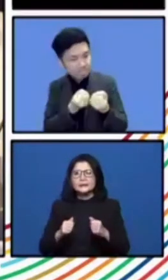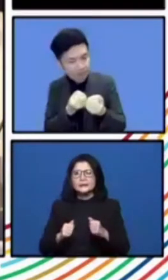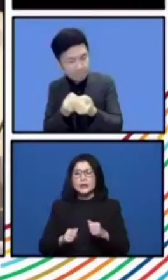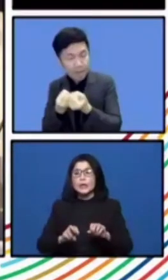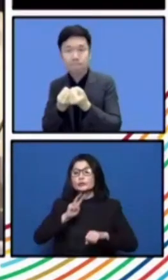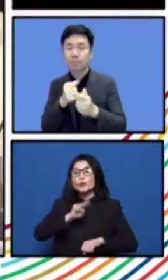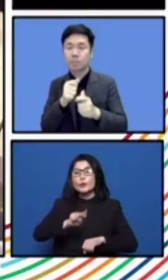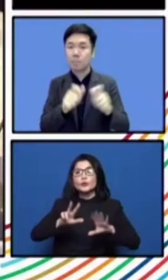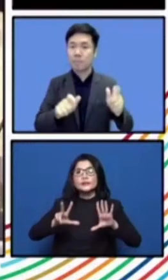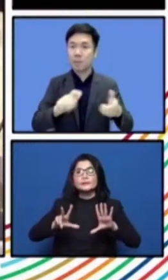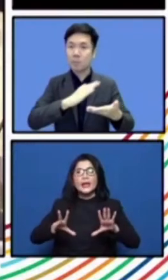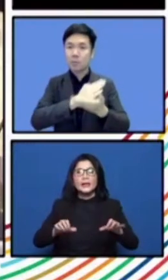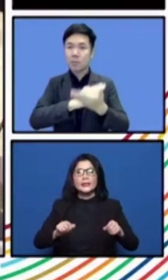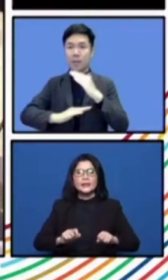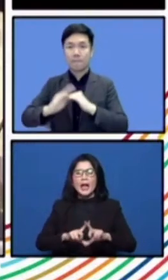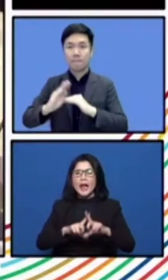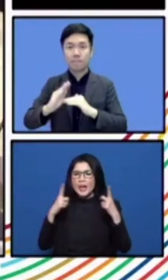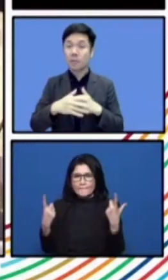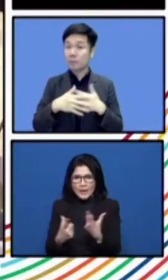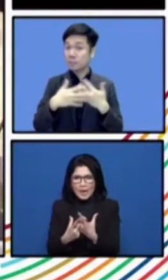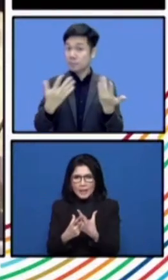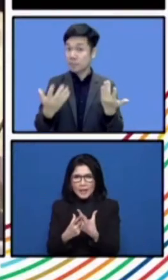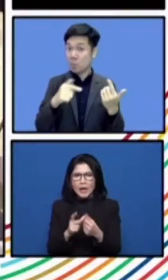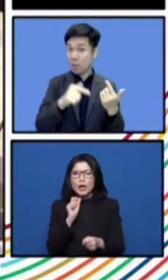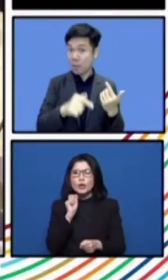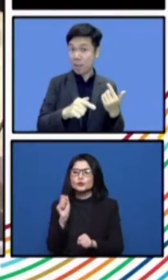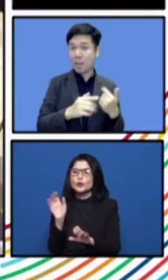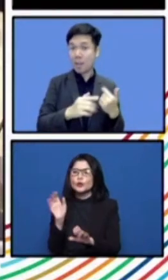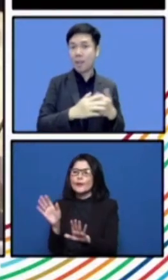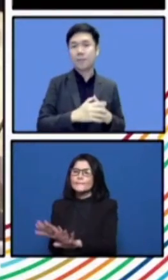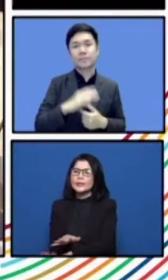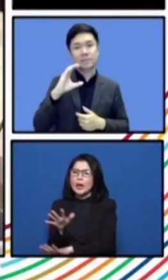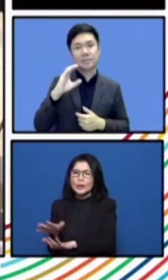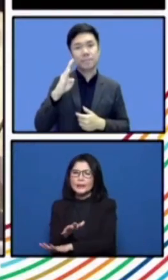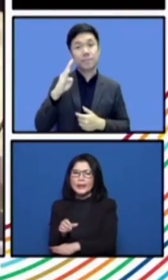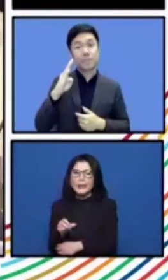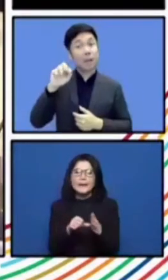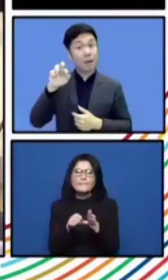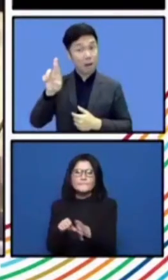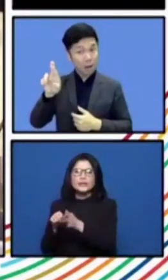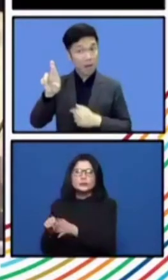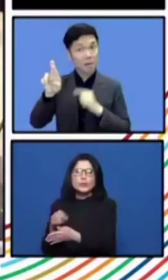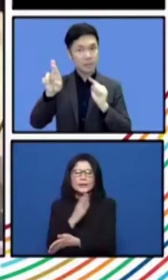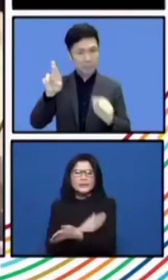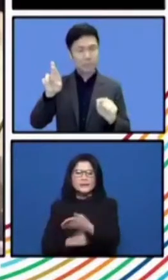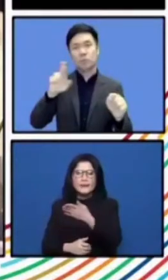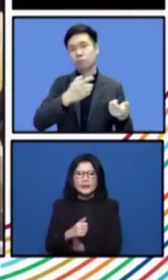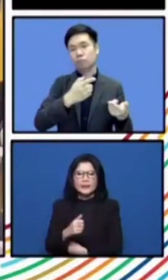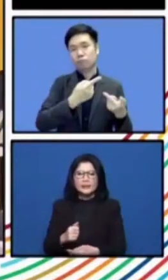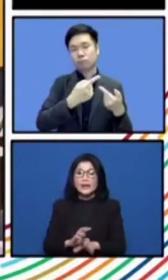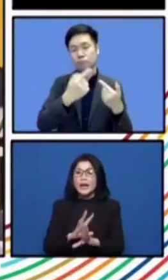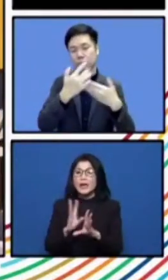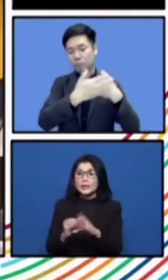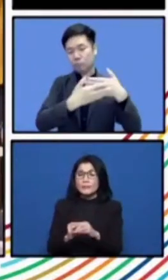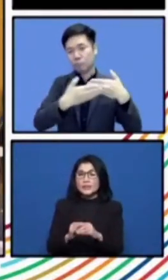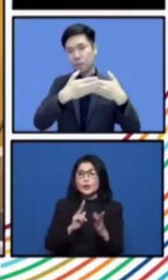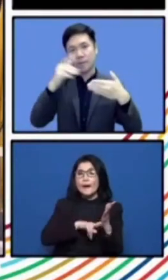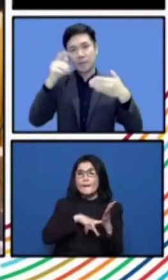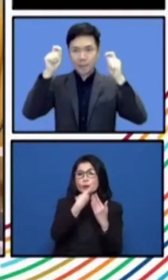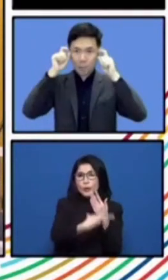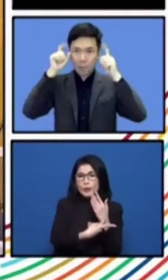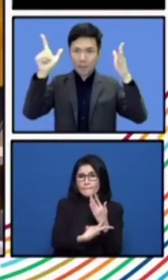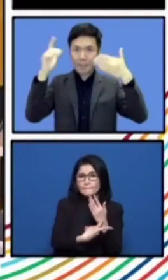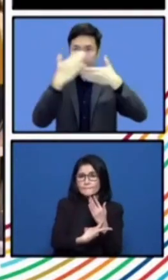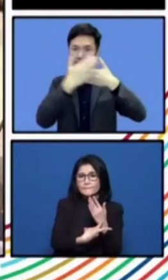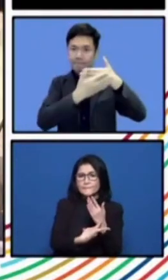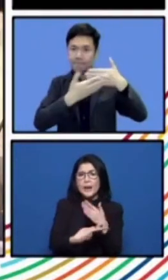including running community-based Rehabilitation programs in the country the ministry is the kind request